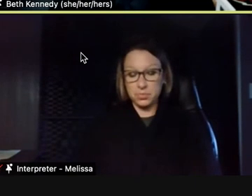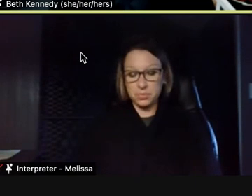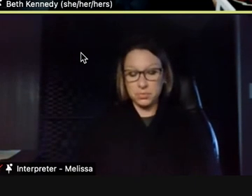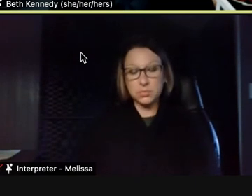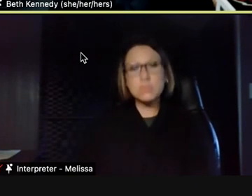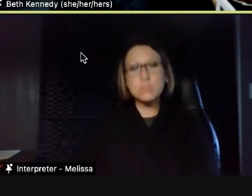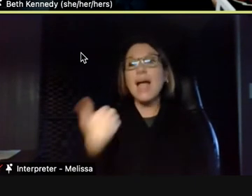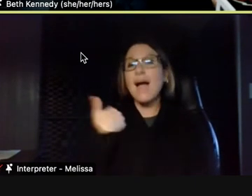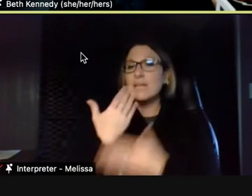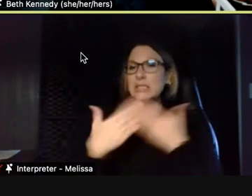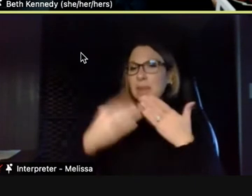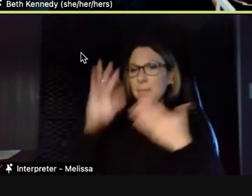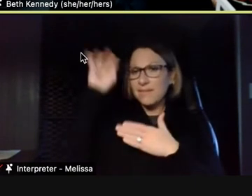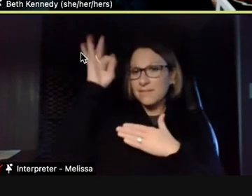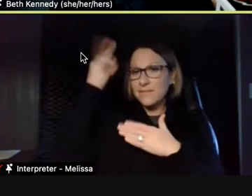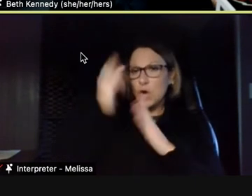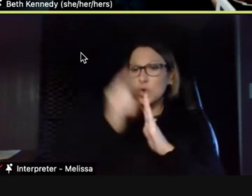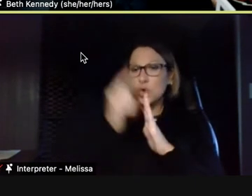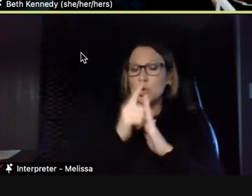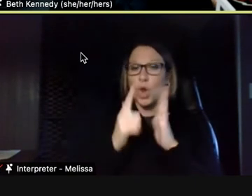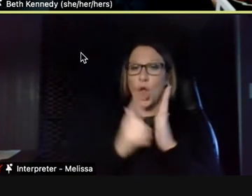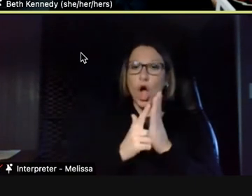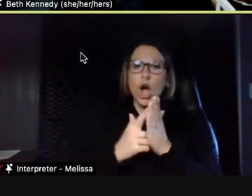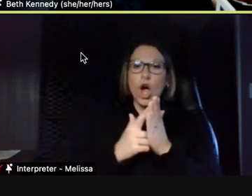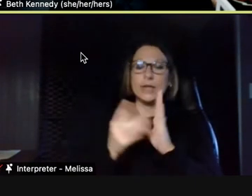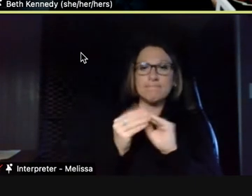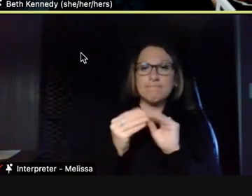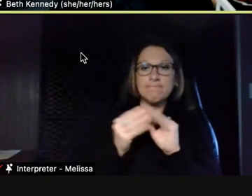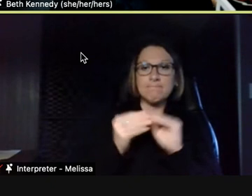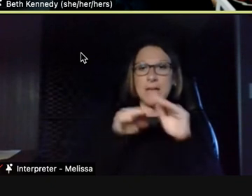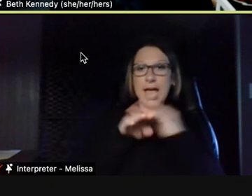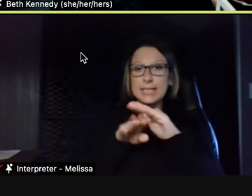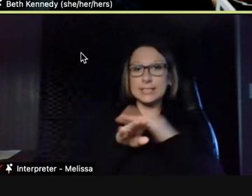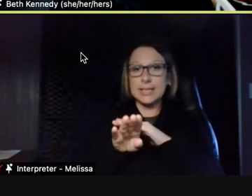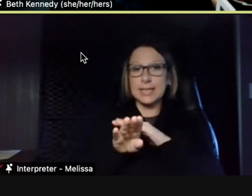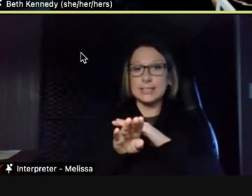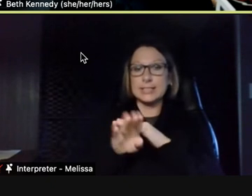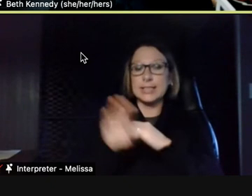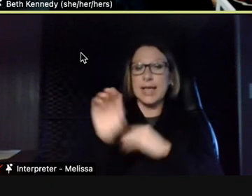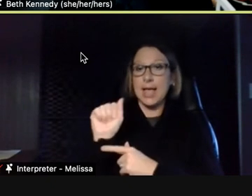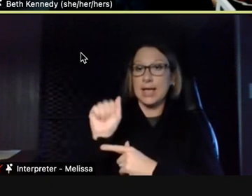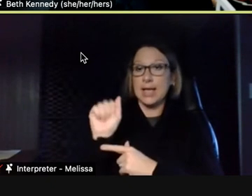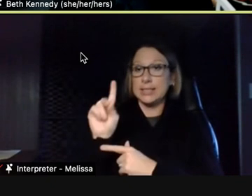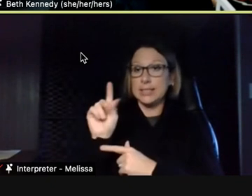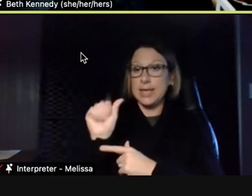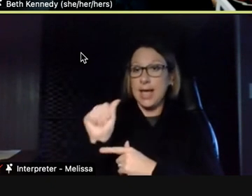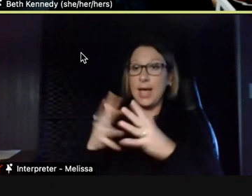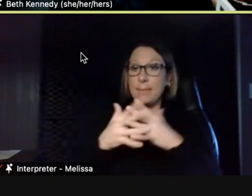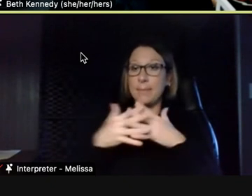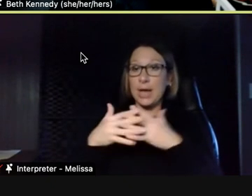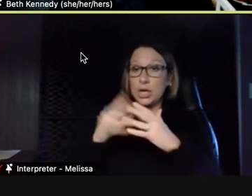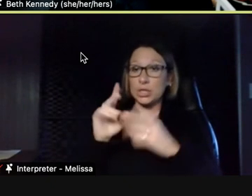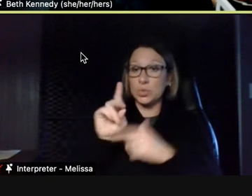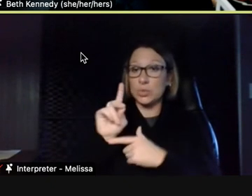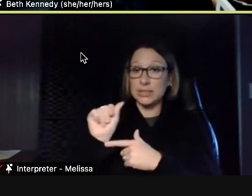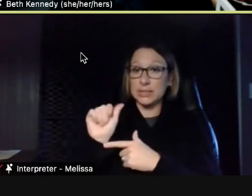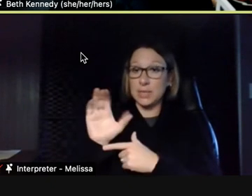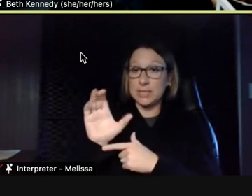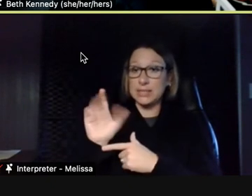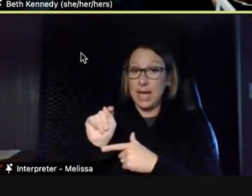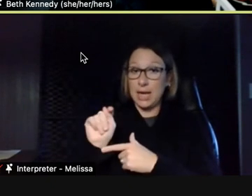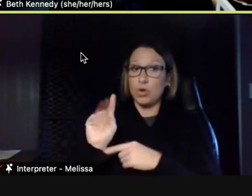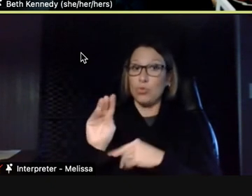talk about access. The Americans with Disabilities Act, ADA, provides equal